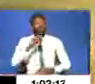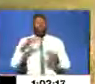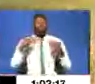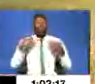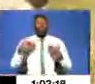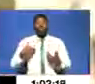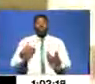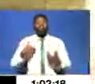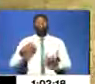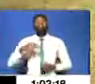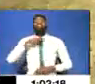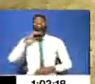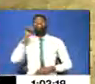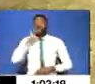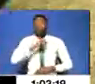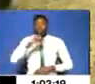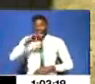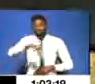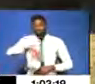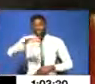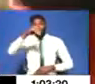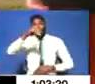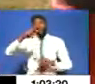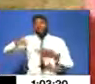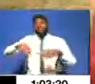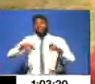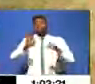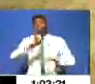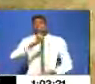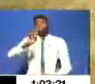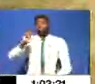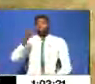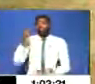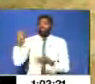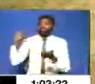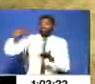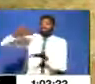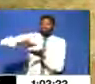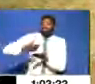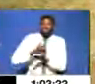from a river in Western Kenya in recent weeks. Purity Museo, Lunchtime News.